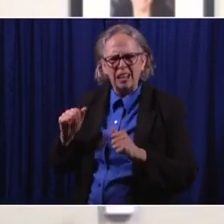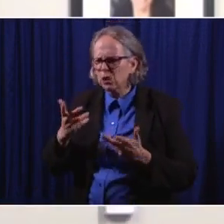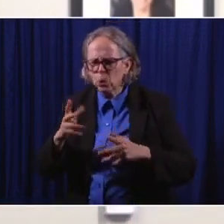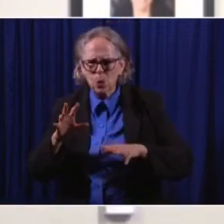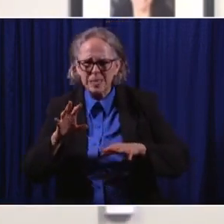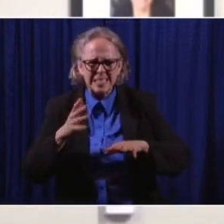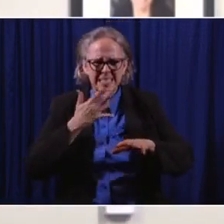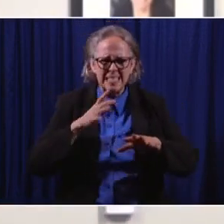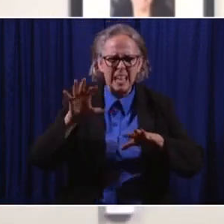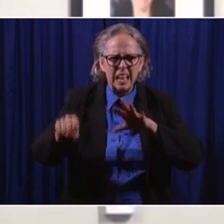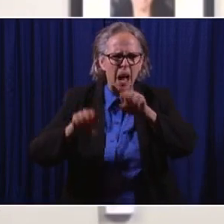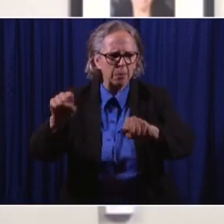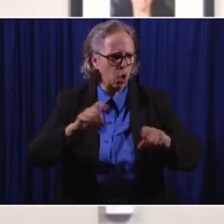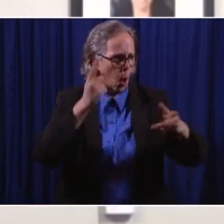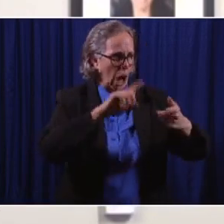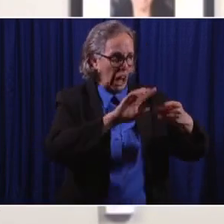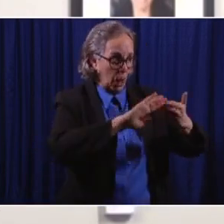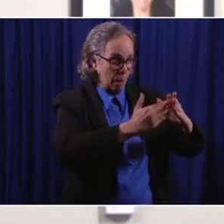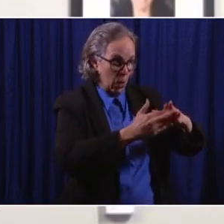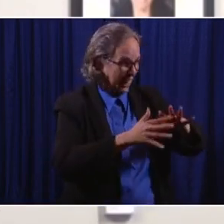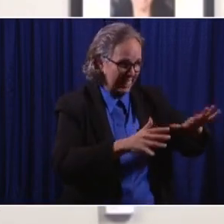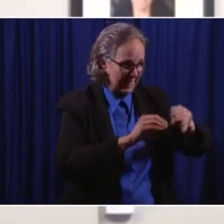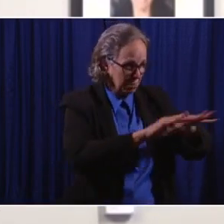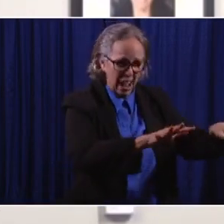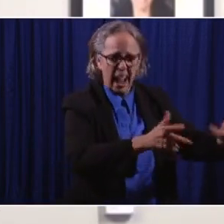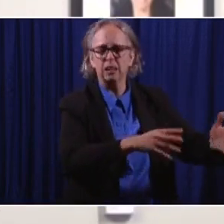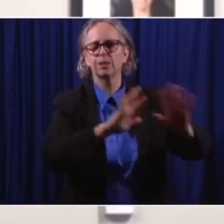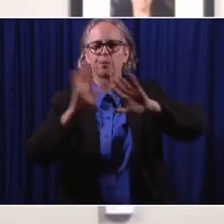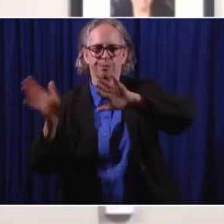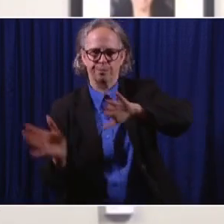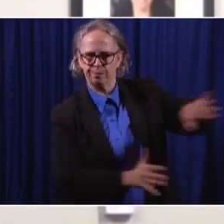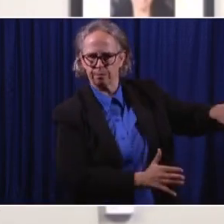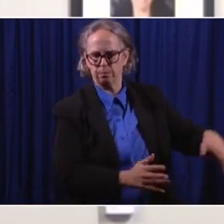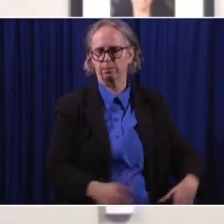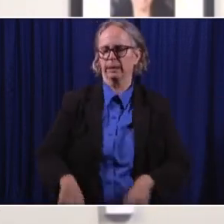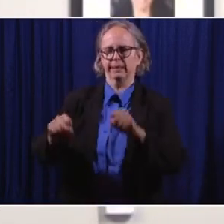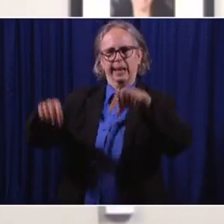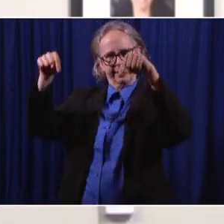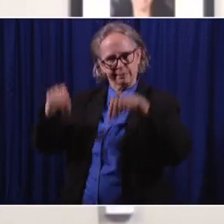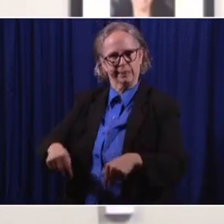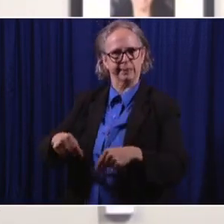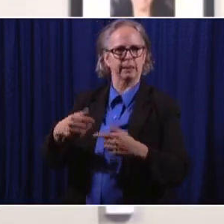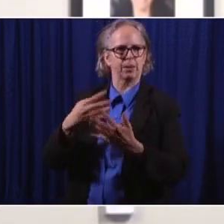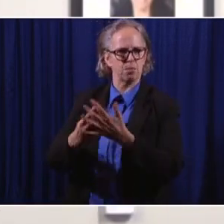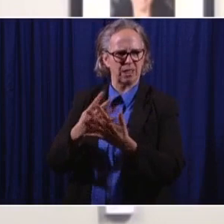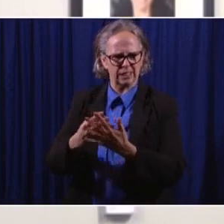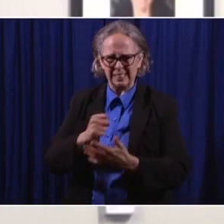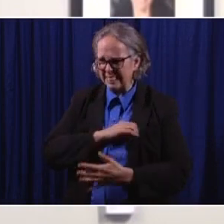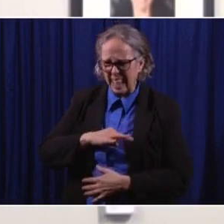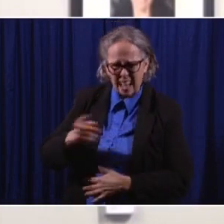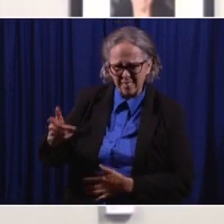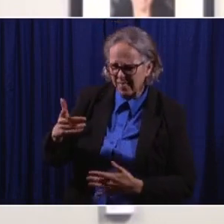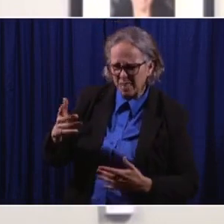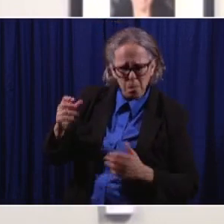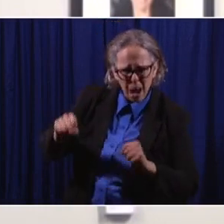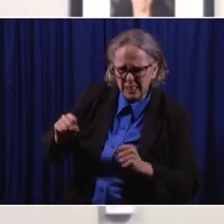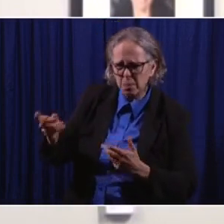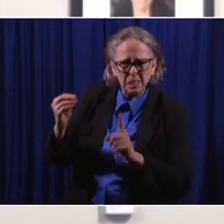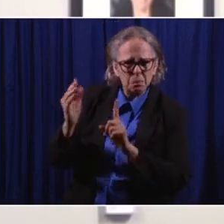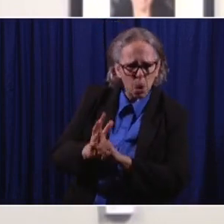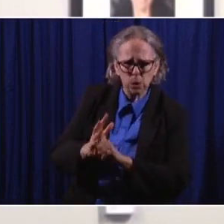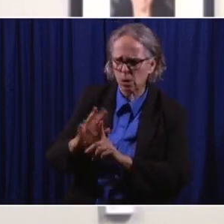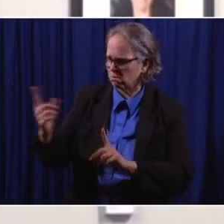to having it on site and the staff being able to do it when they think they have symptoms, when they're concerned about exposure, they can do it. And then